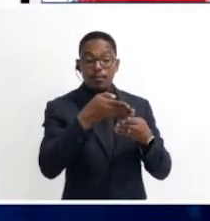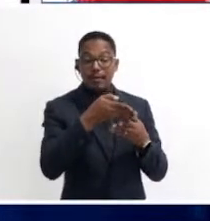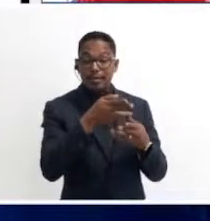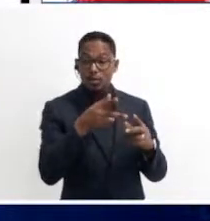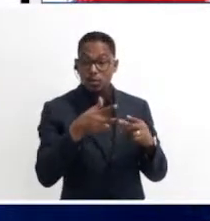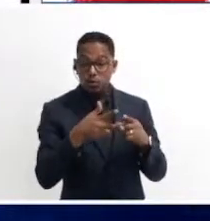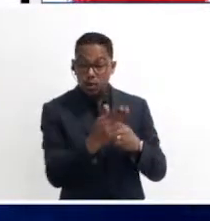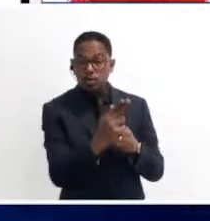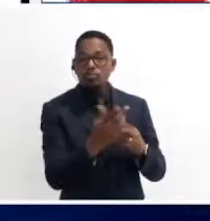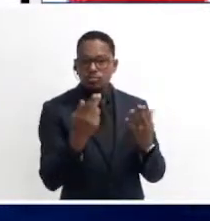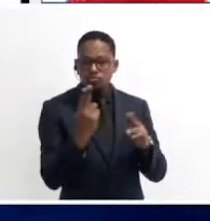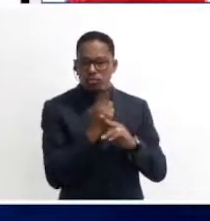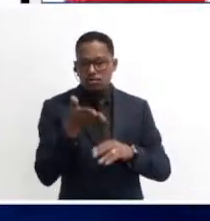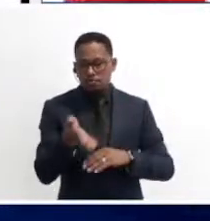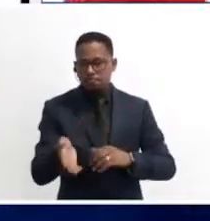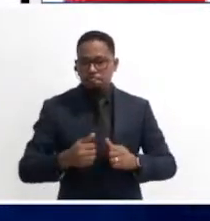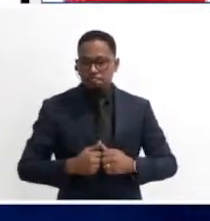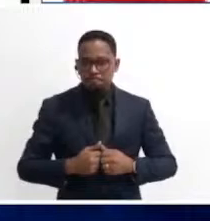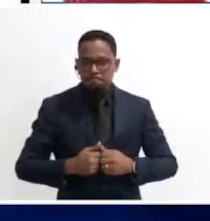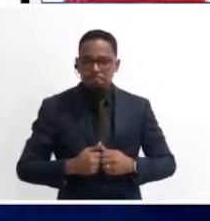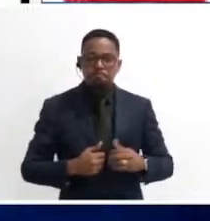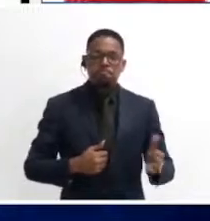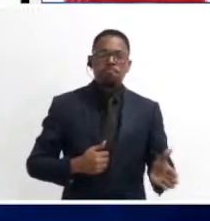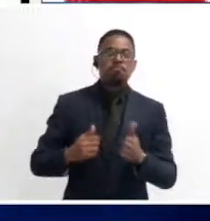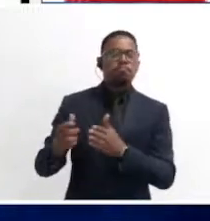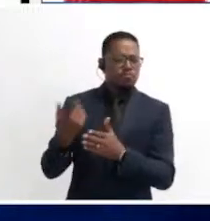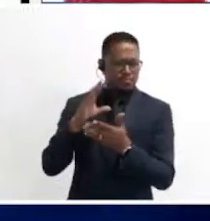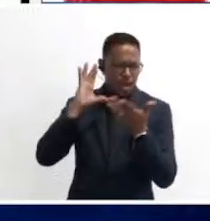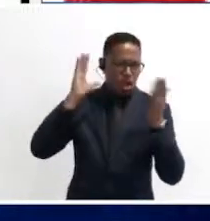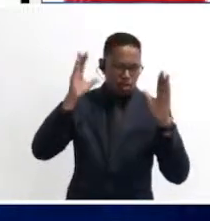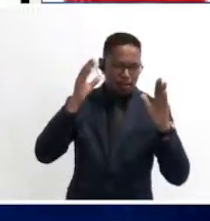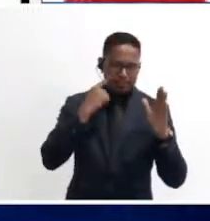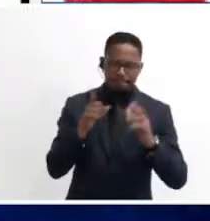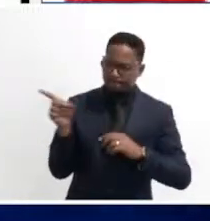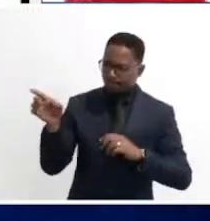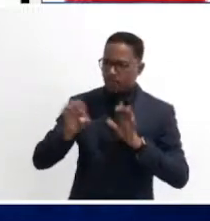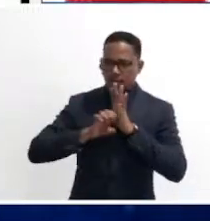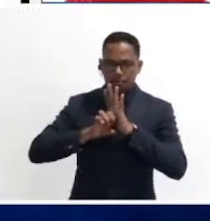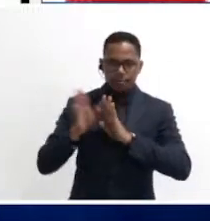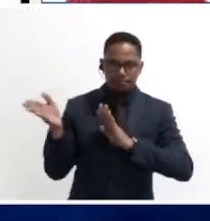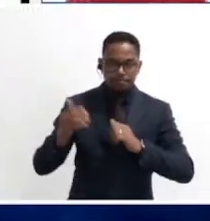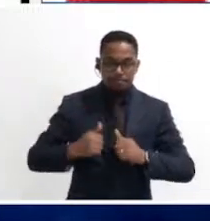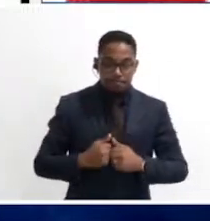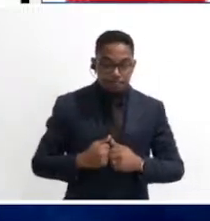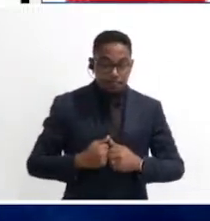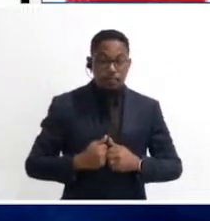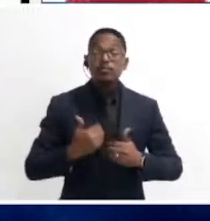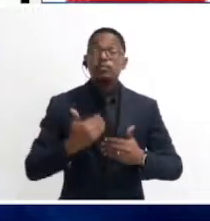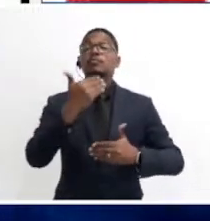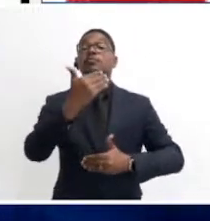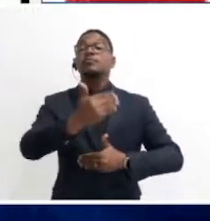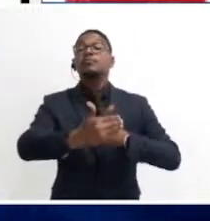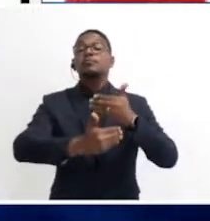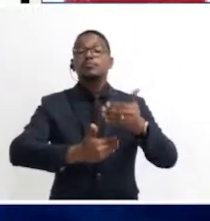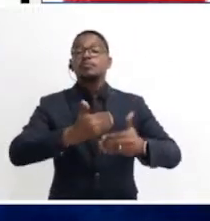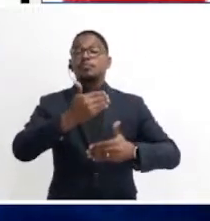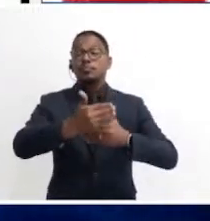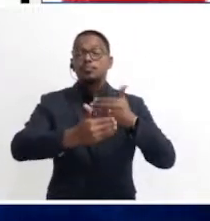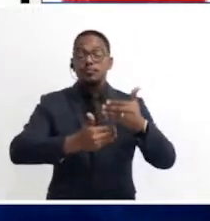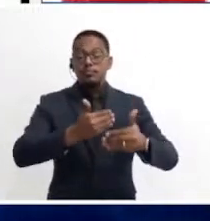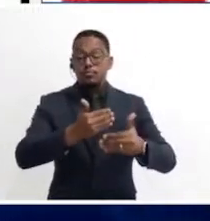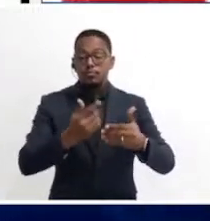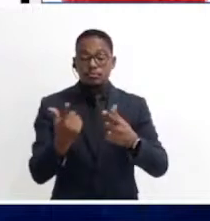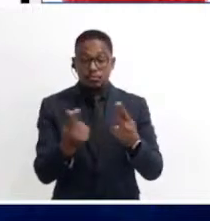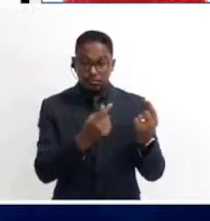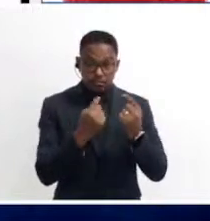And then this is just some comparison between the different dicing processes. So blade dicing